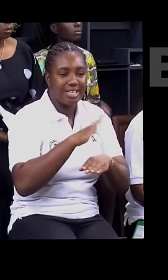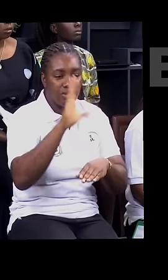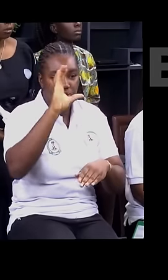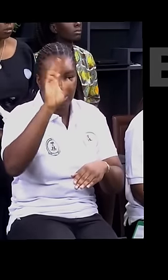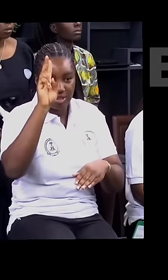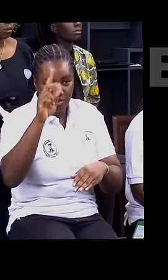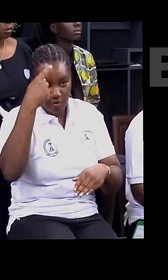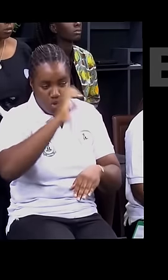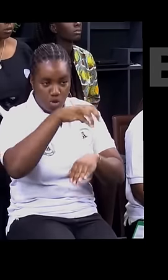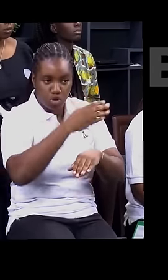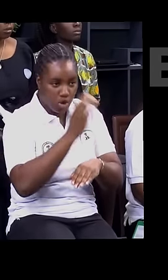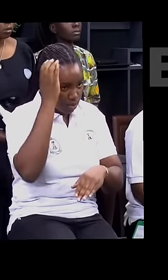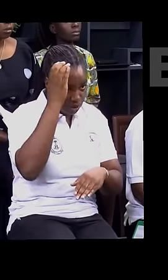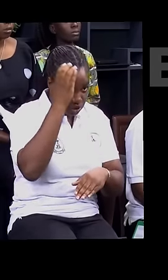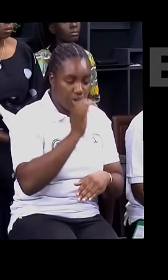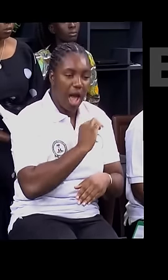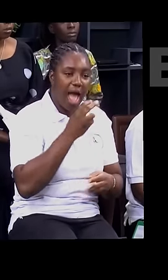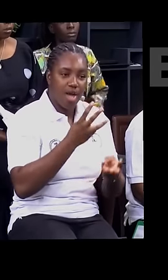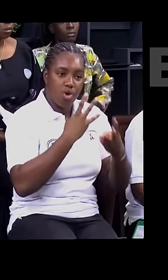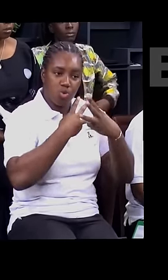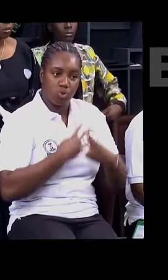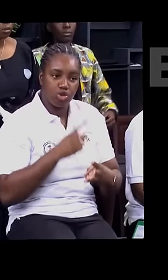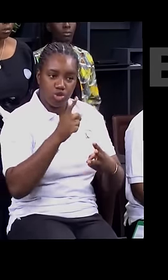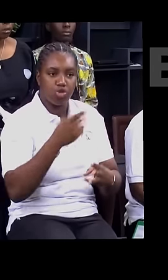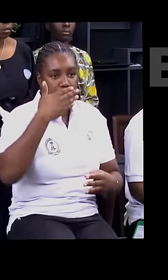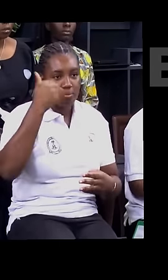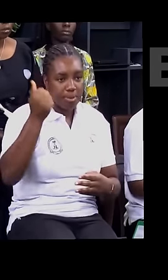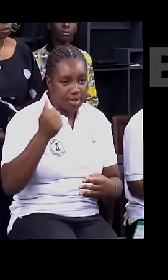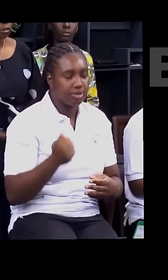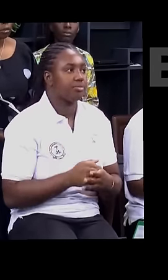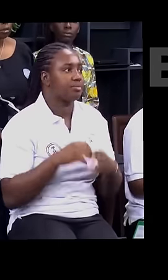you are interested. I wish you the best. Dr. Otabor'S, your medical director.